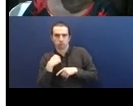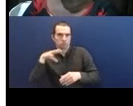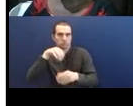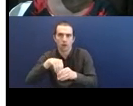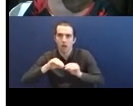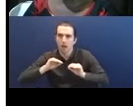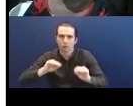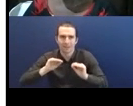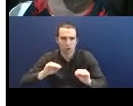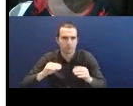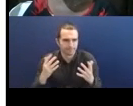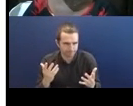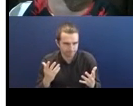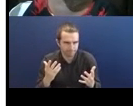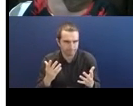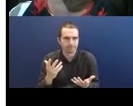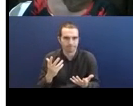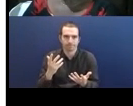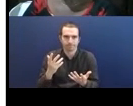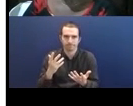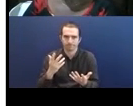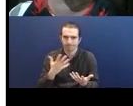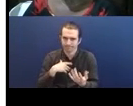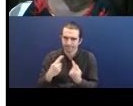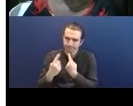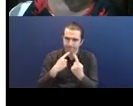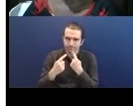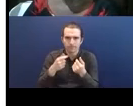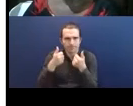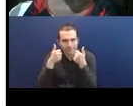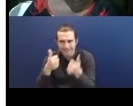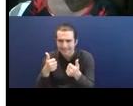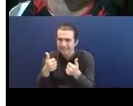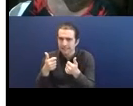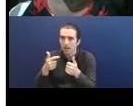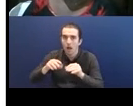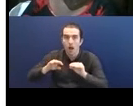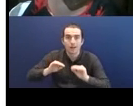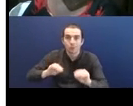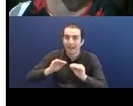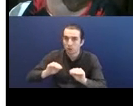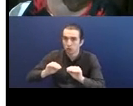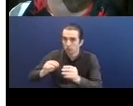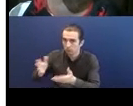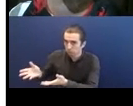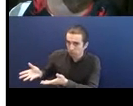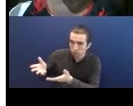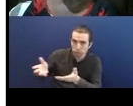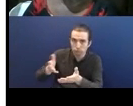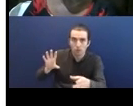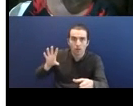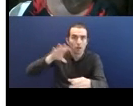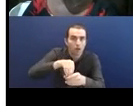with disabilities, but speakers of minority languages too. Inclusive systems value the